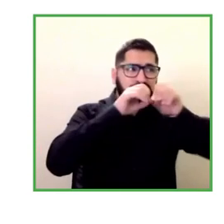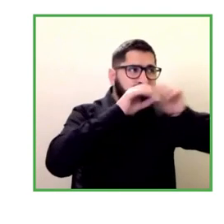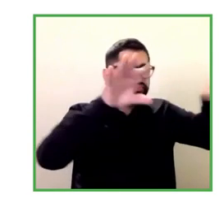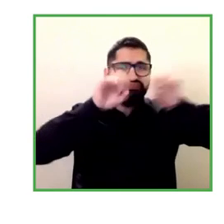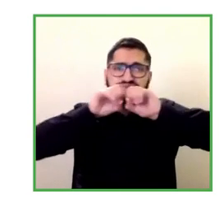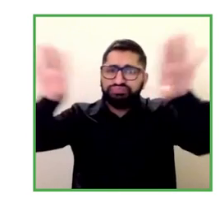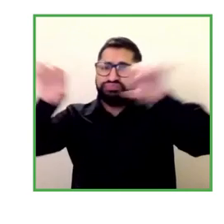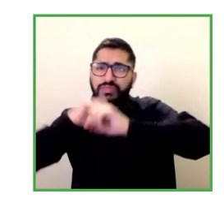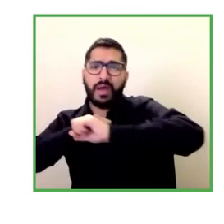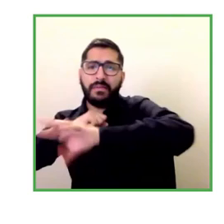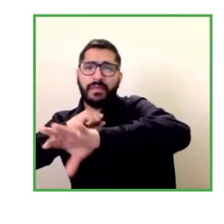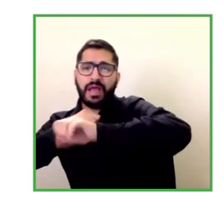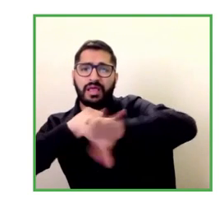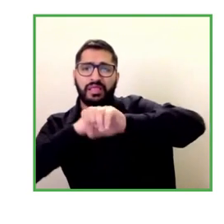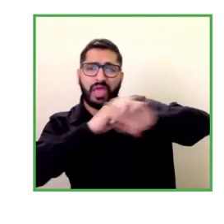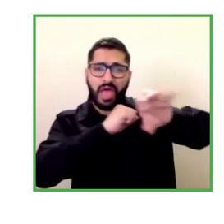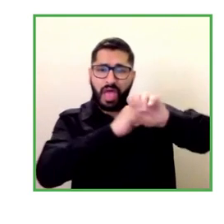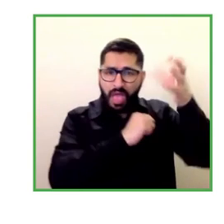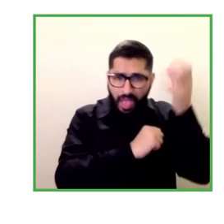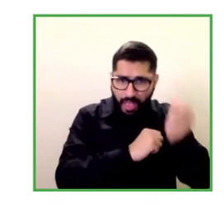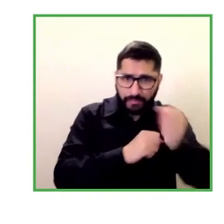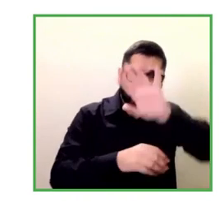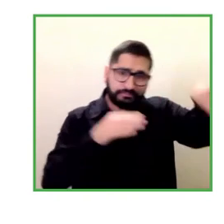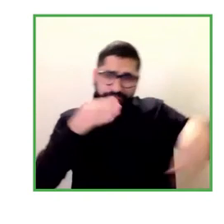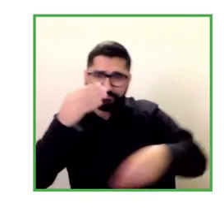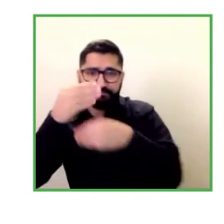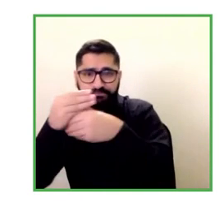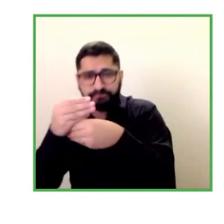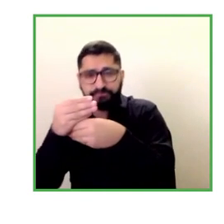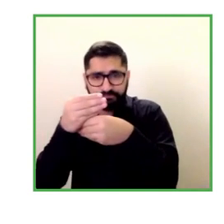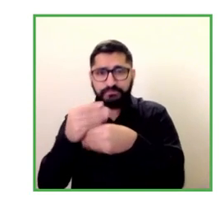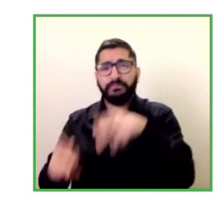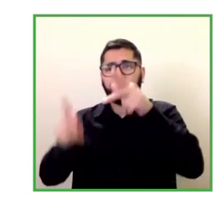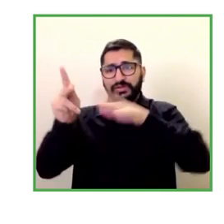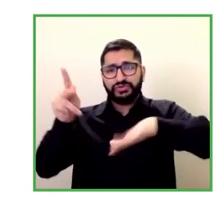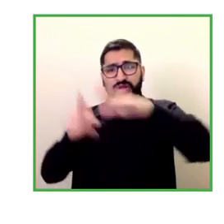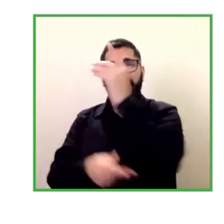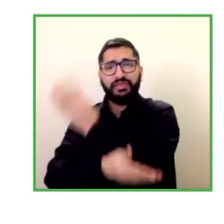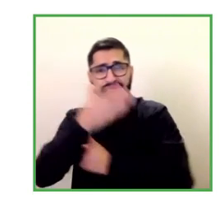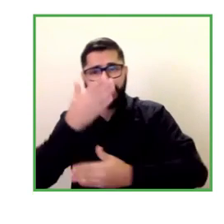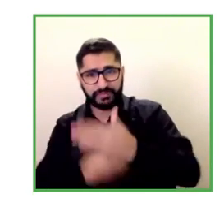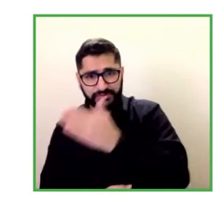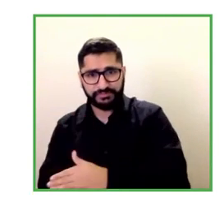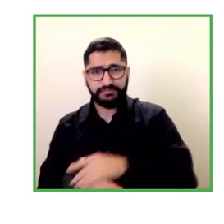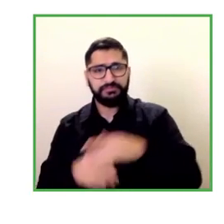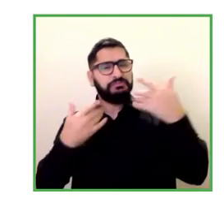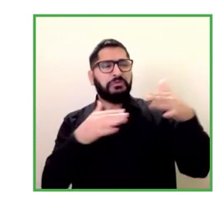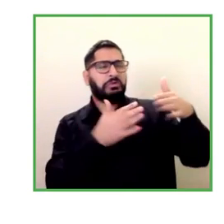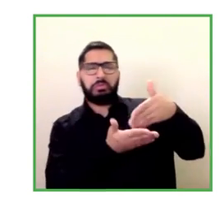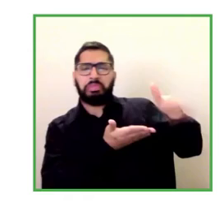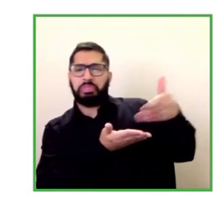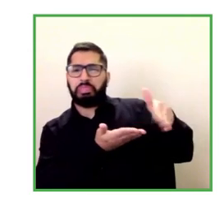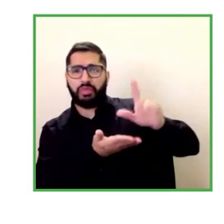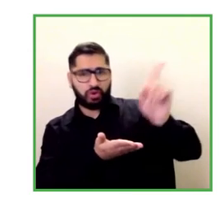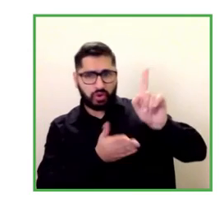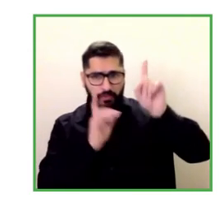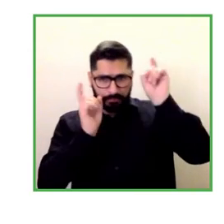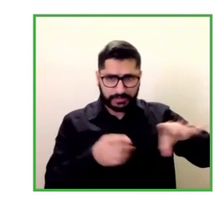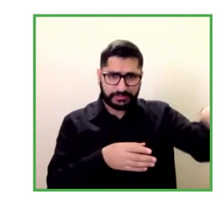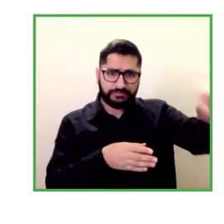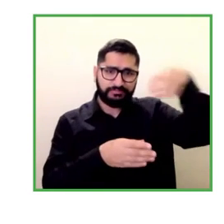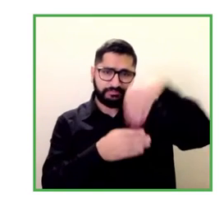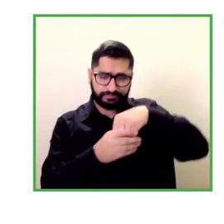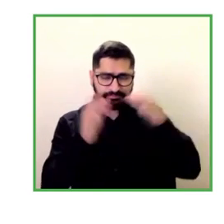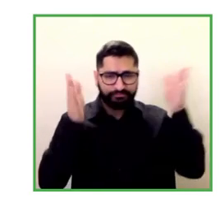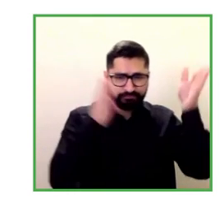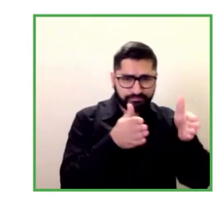involve companies around inclusion and people with disabilities, so as to not leave anyone behind, and not small